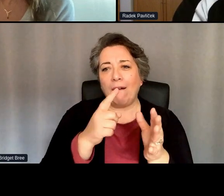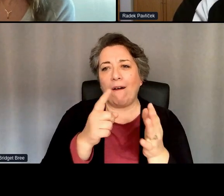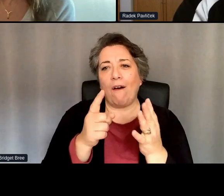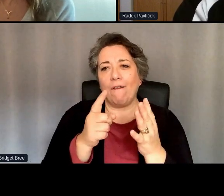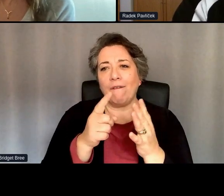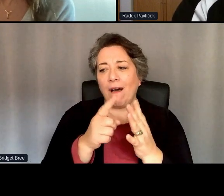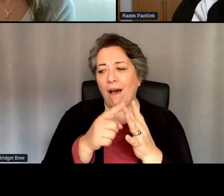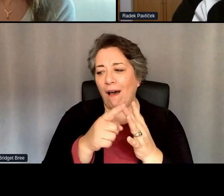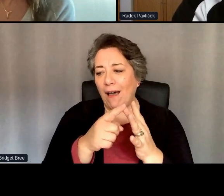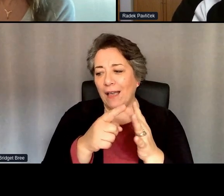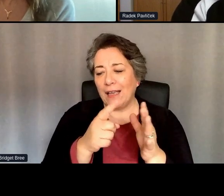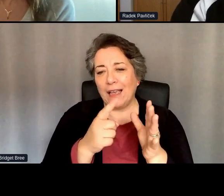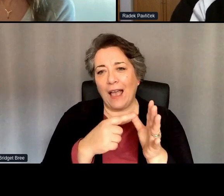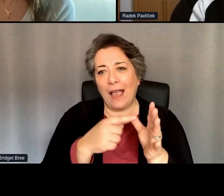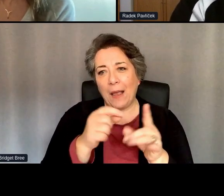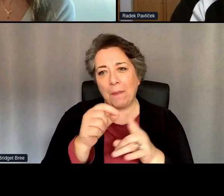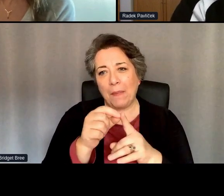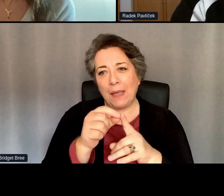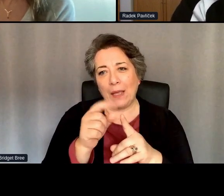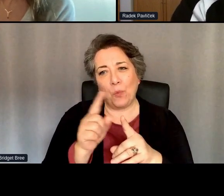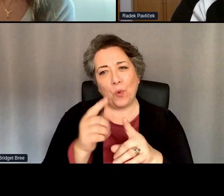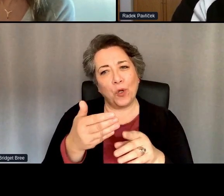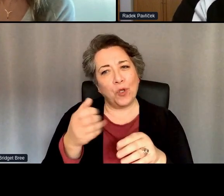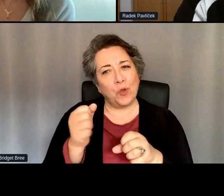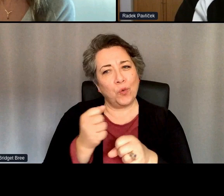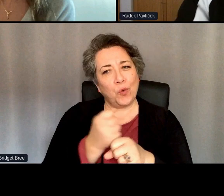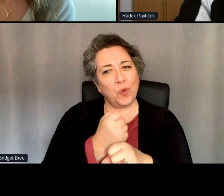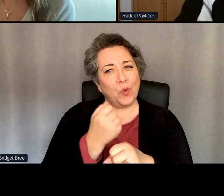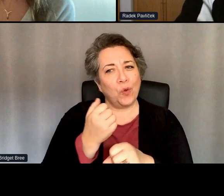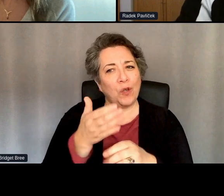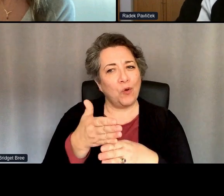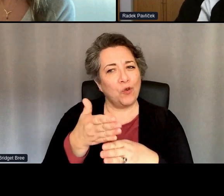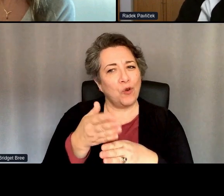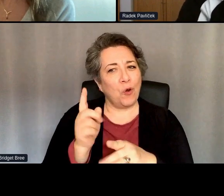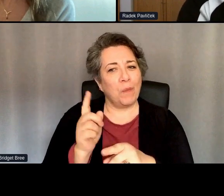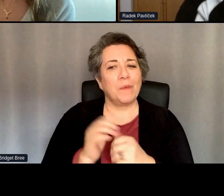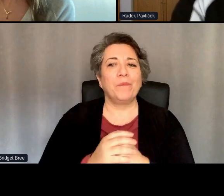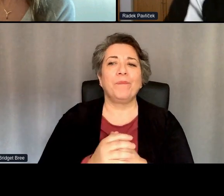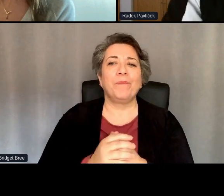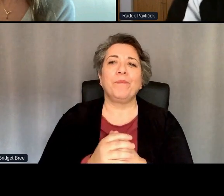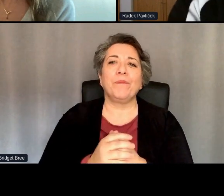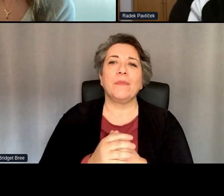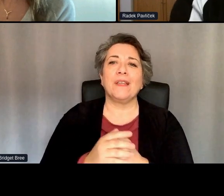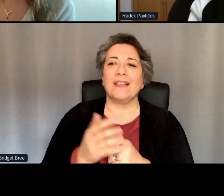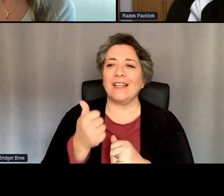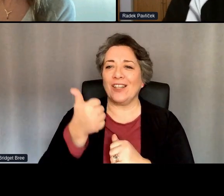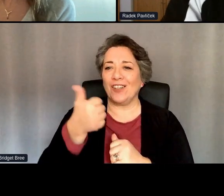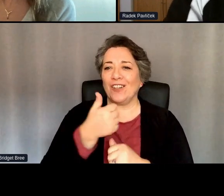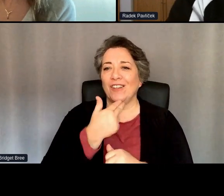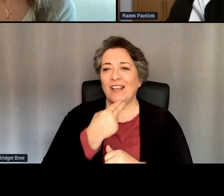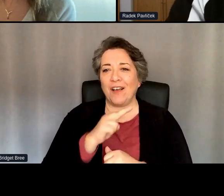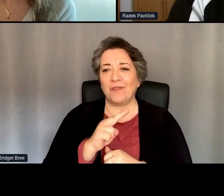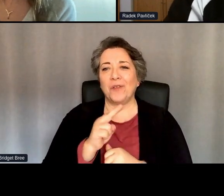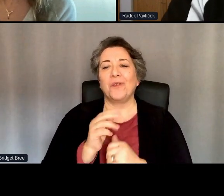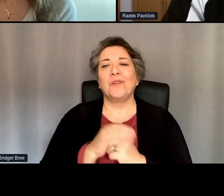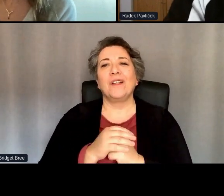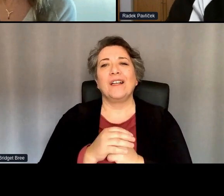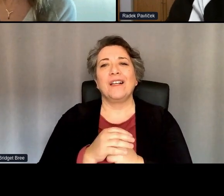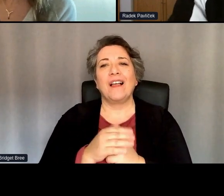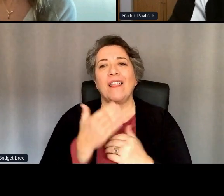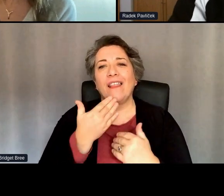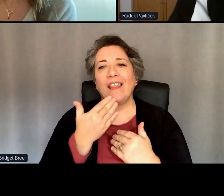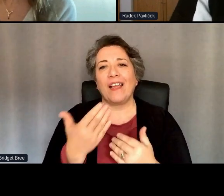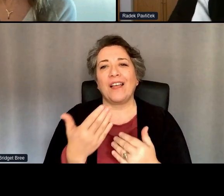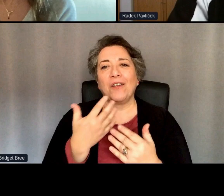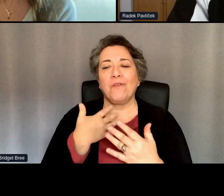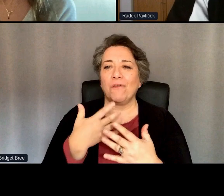do in your day job when you're not here. Okay. Good afternoon. Hello, everybody, and thank you for